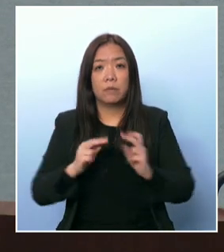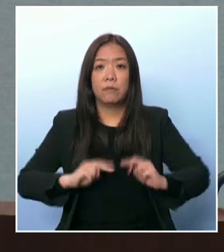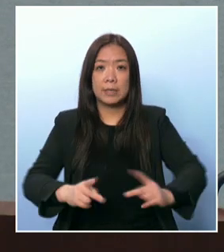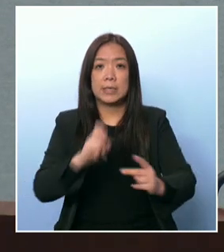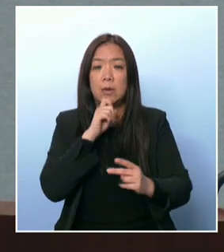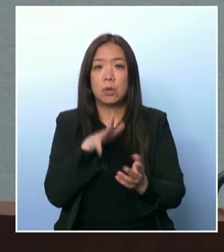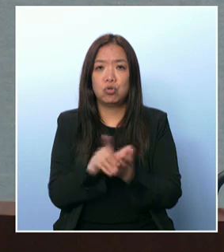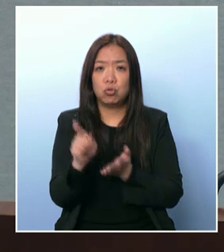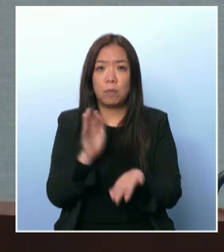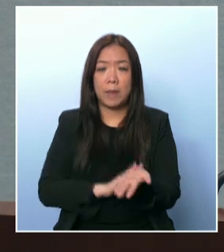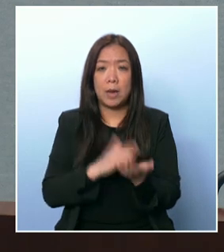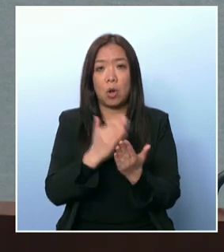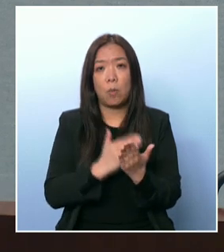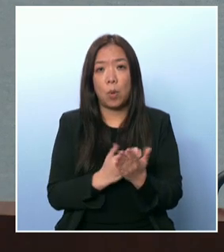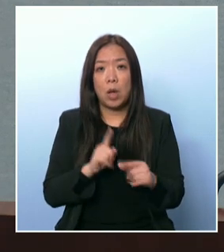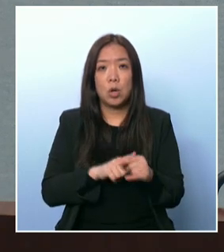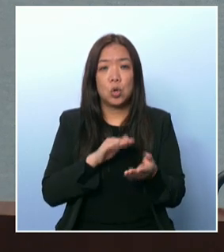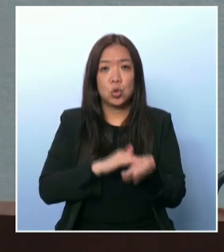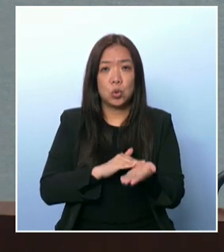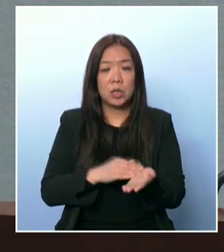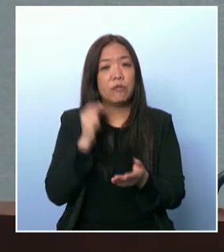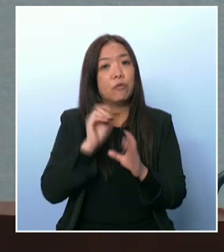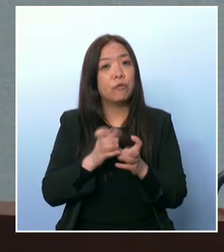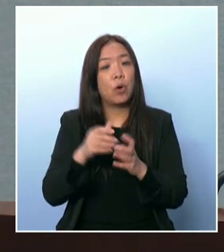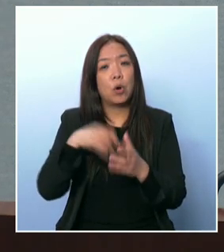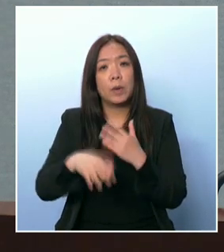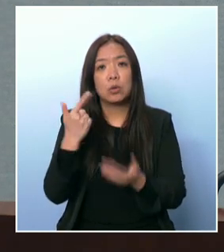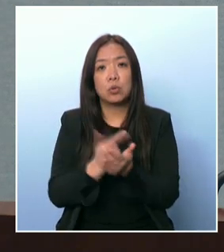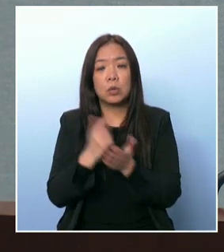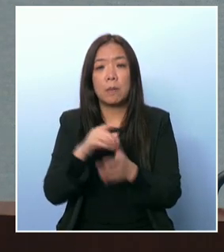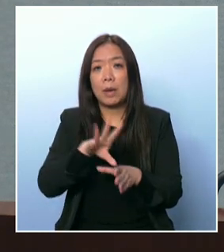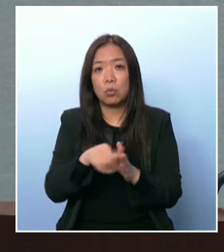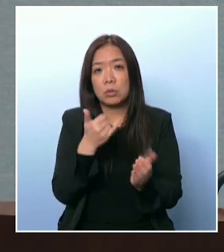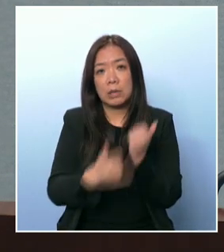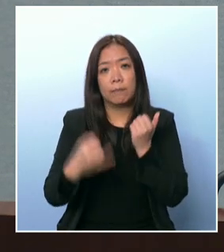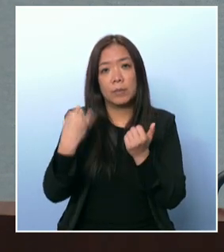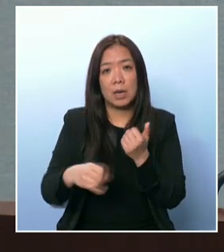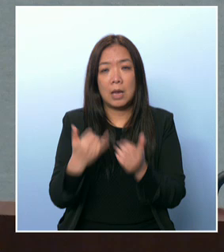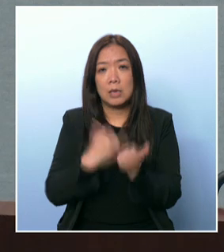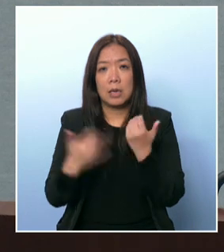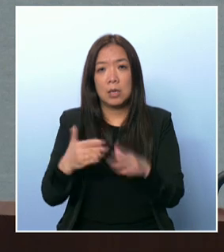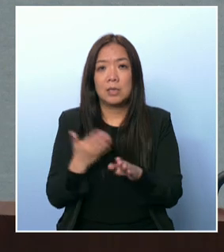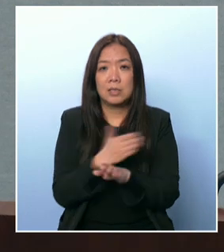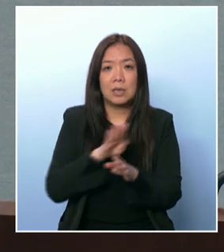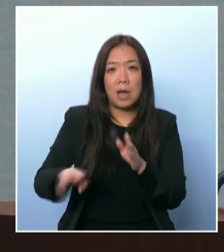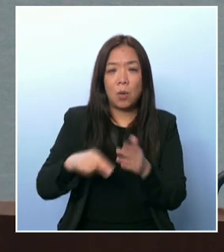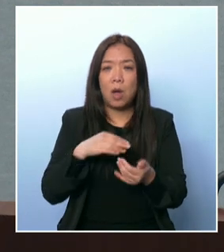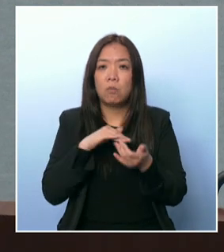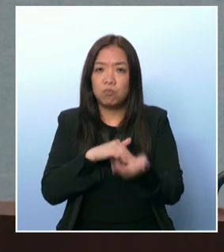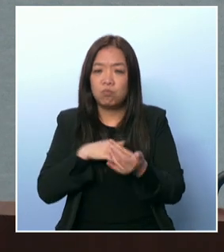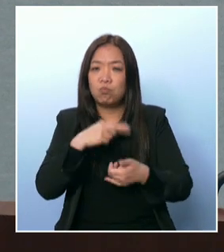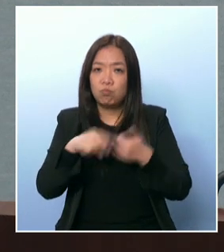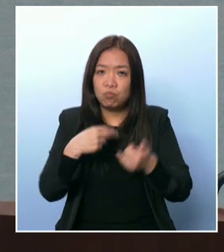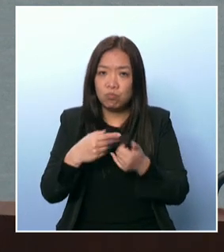So these are the starting disciplines, but we also have focused discipline under various disciplines. For